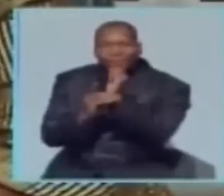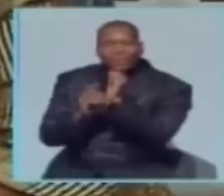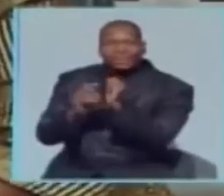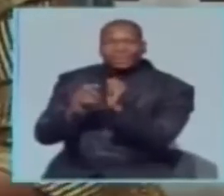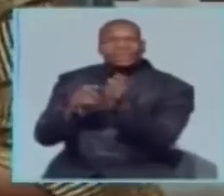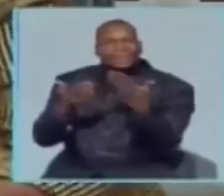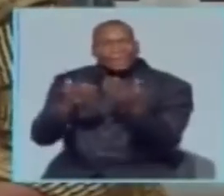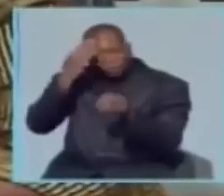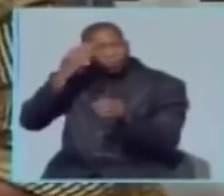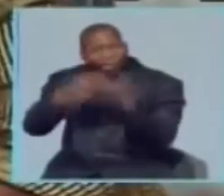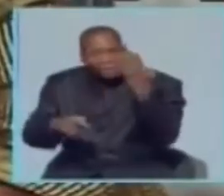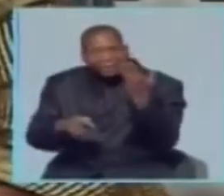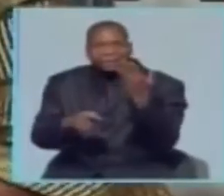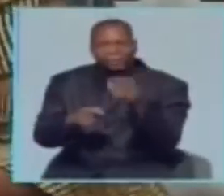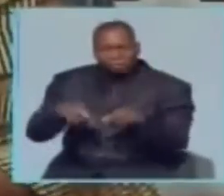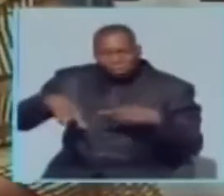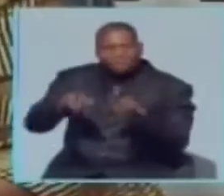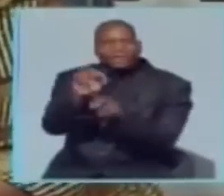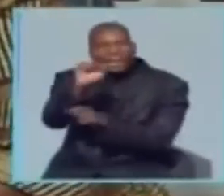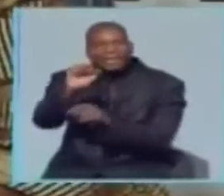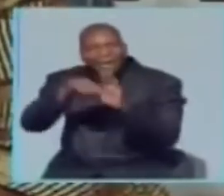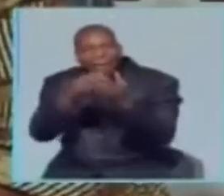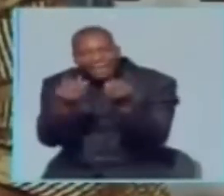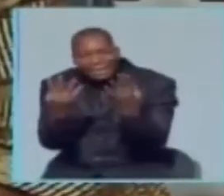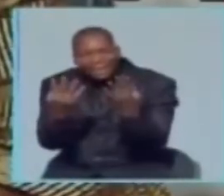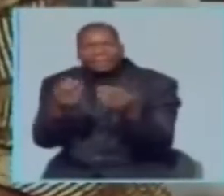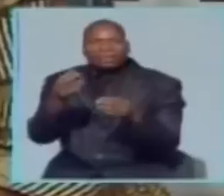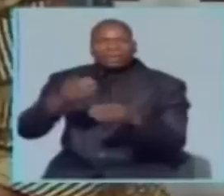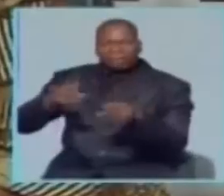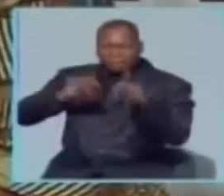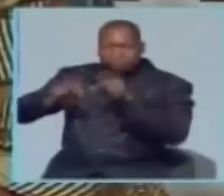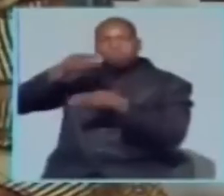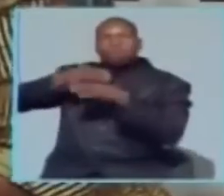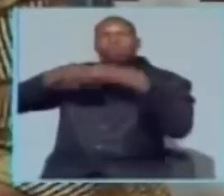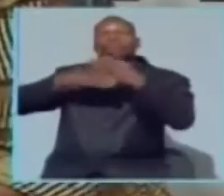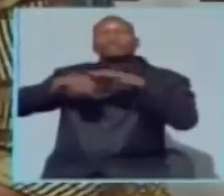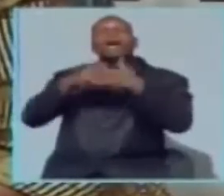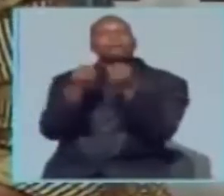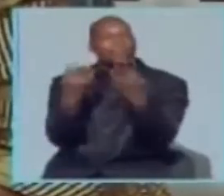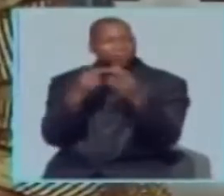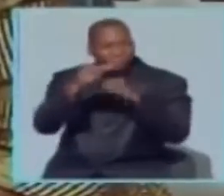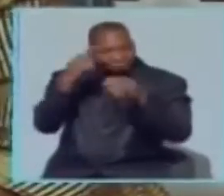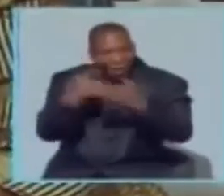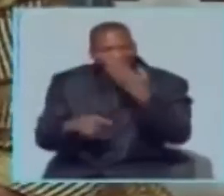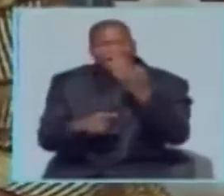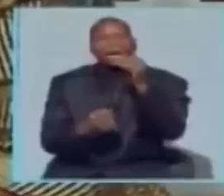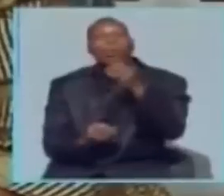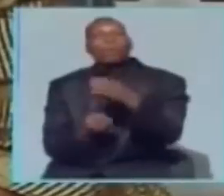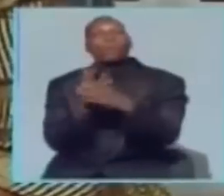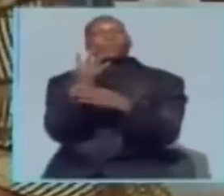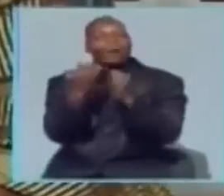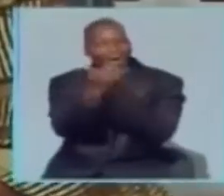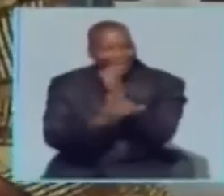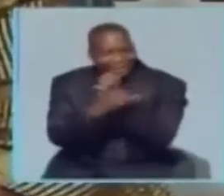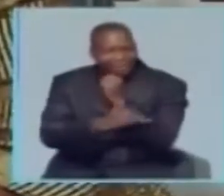at how many cars are on the road, how many people are building houses. So the country is growing. Now, with all things being